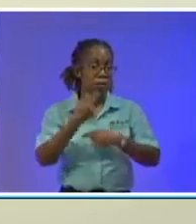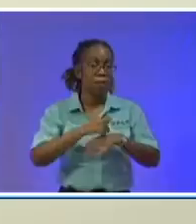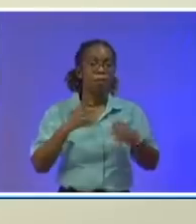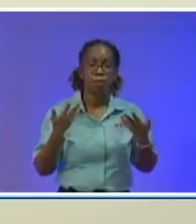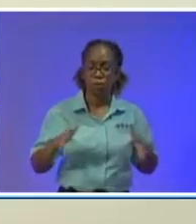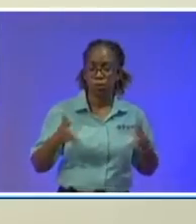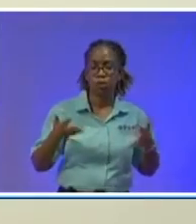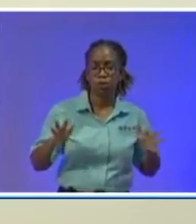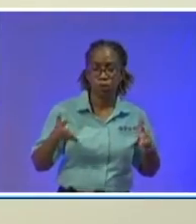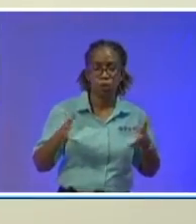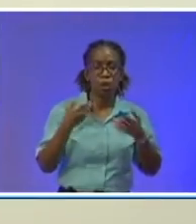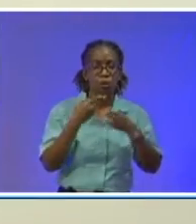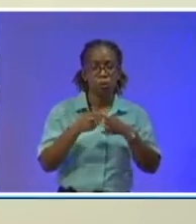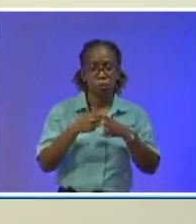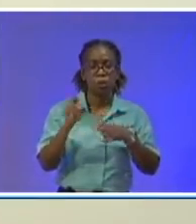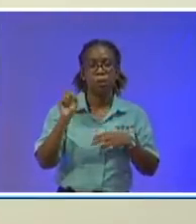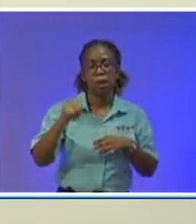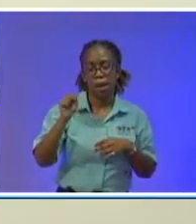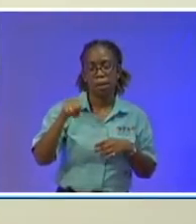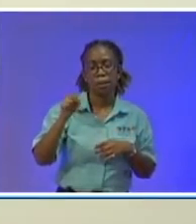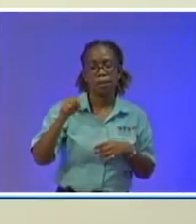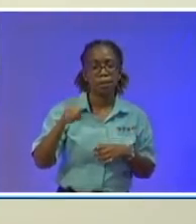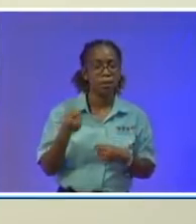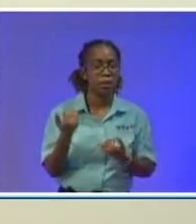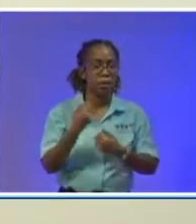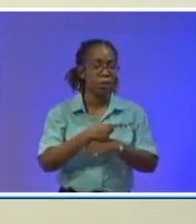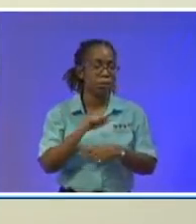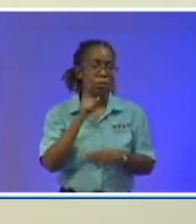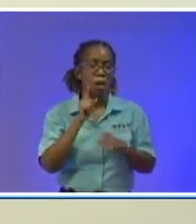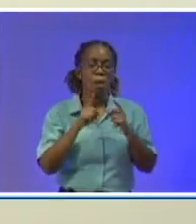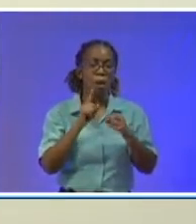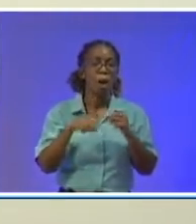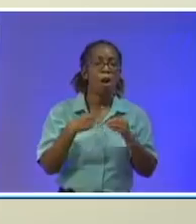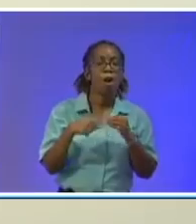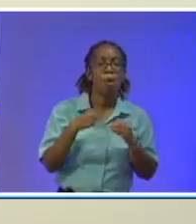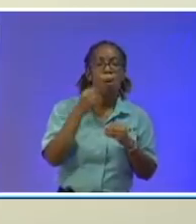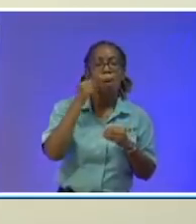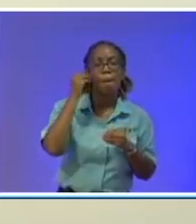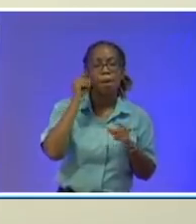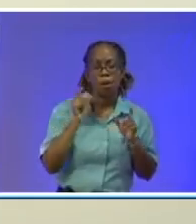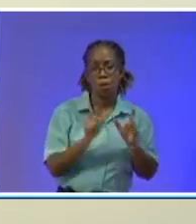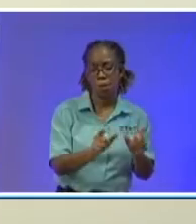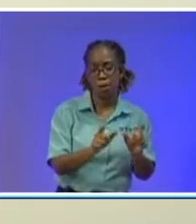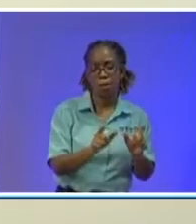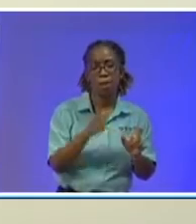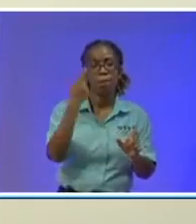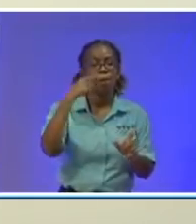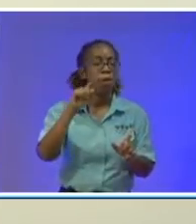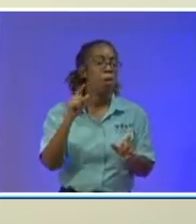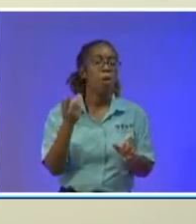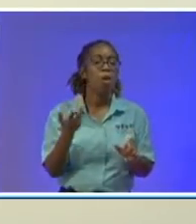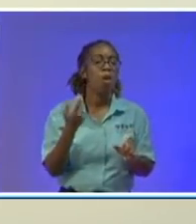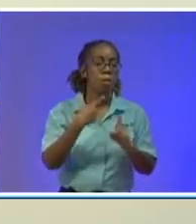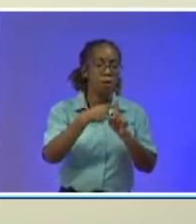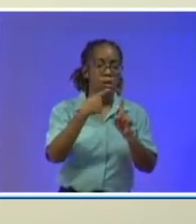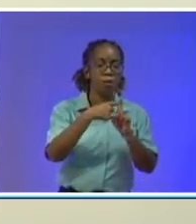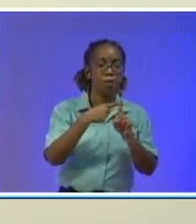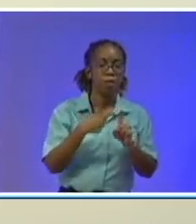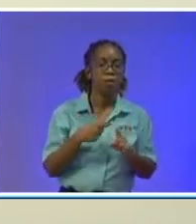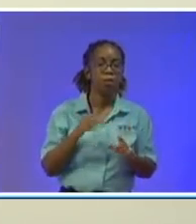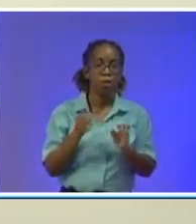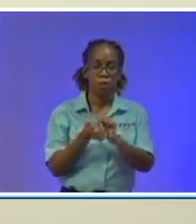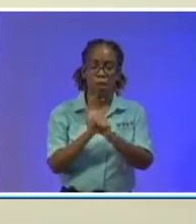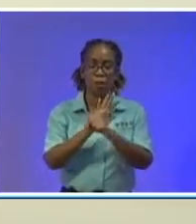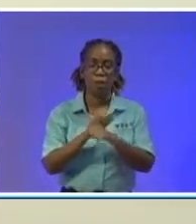one. Today we spoke about home isolation for COVID-19 positive individuals. Science looks for to know that there has